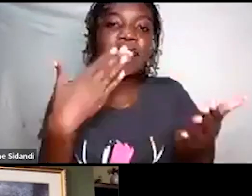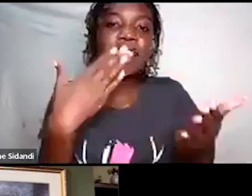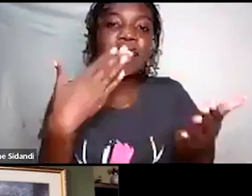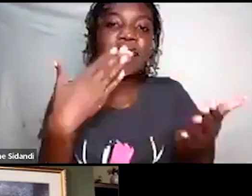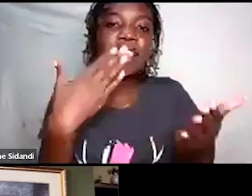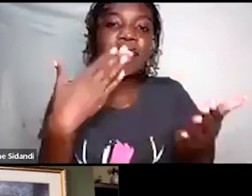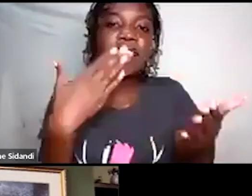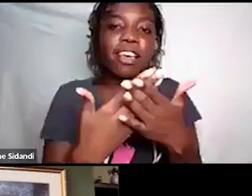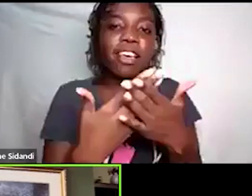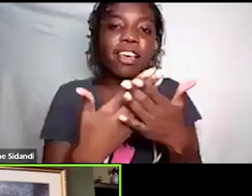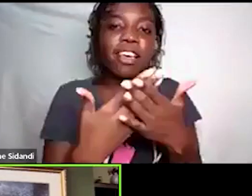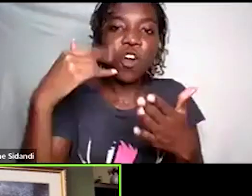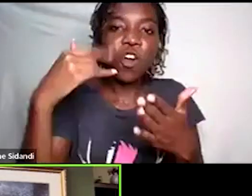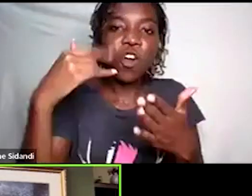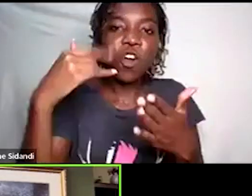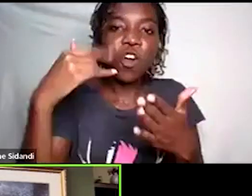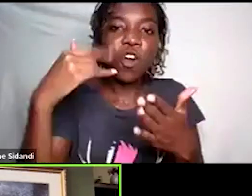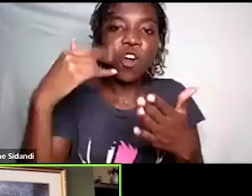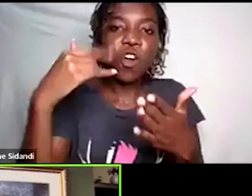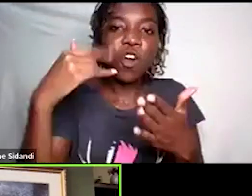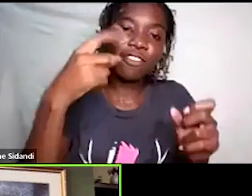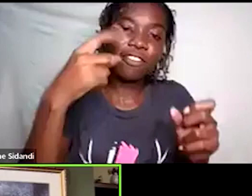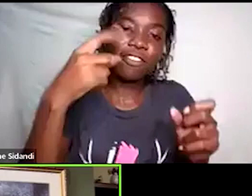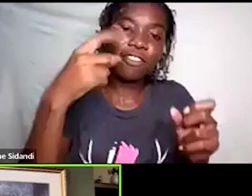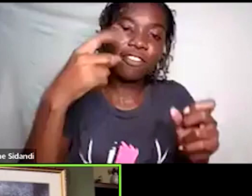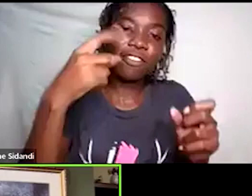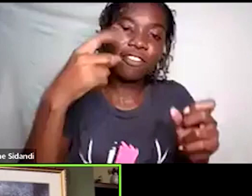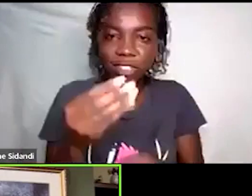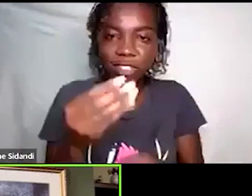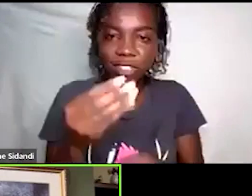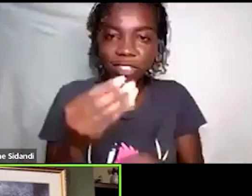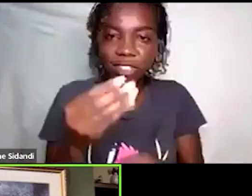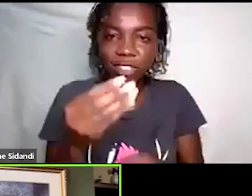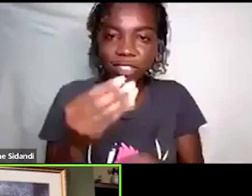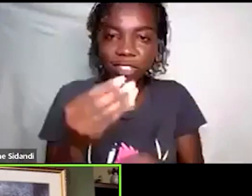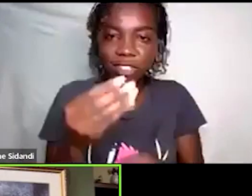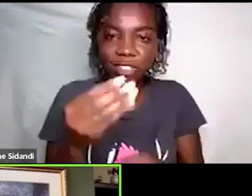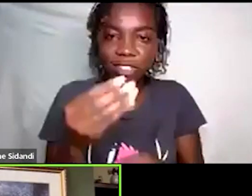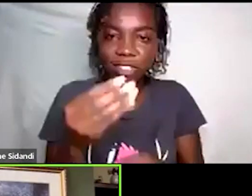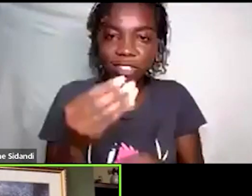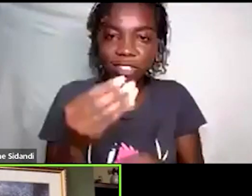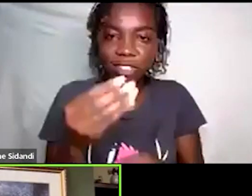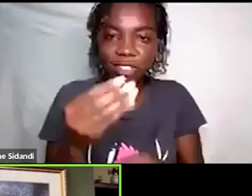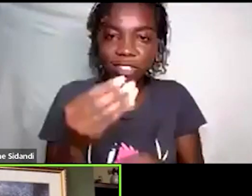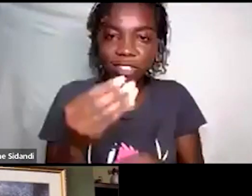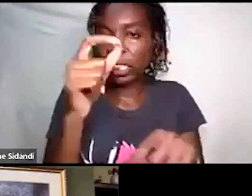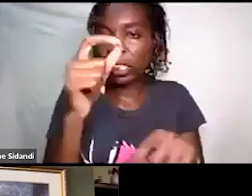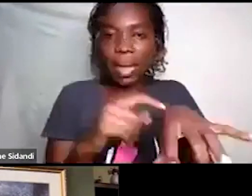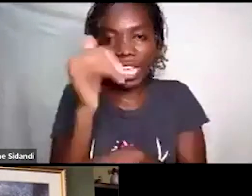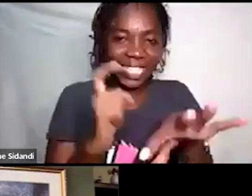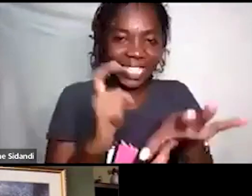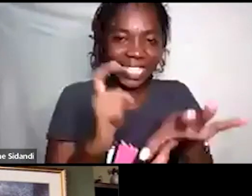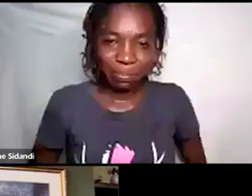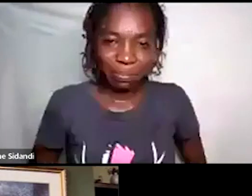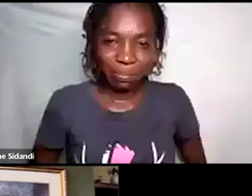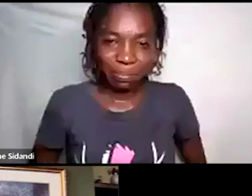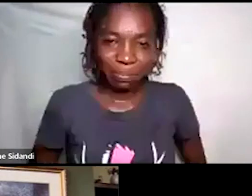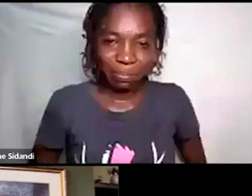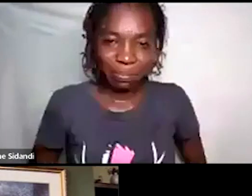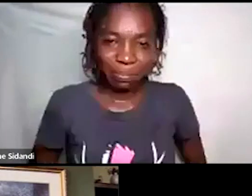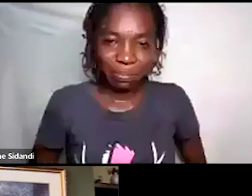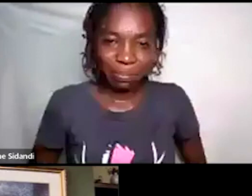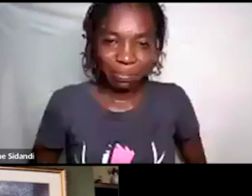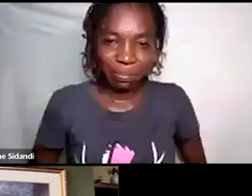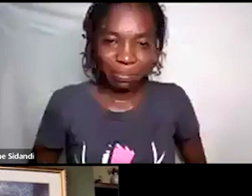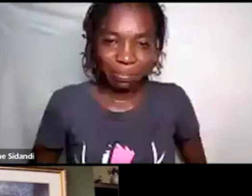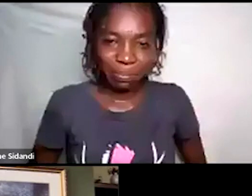Solutions. Anytime. You know that. Anytime. Yeah. Yes. Thank you. So see you next